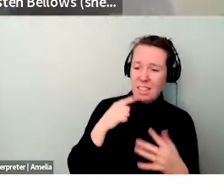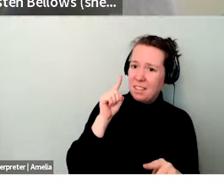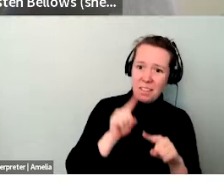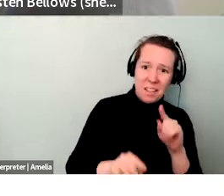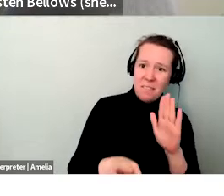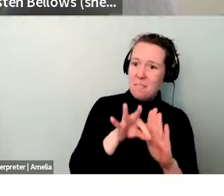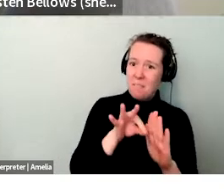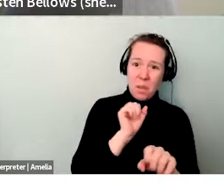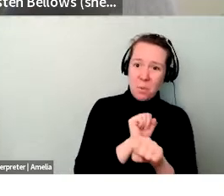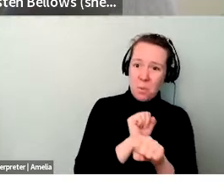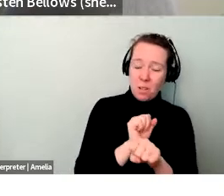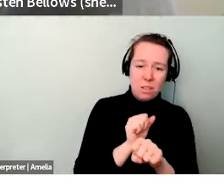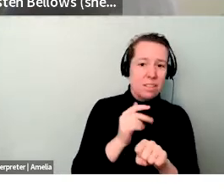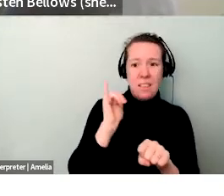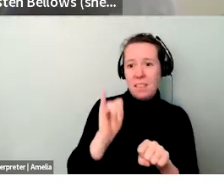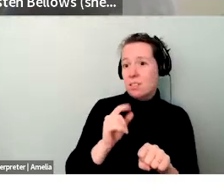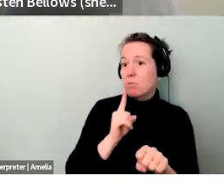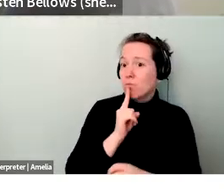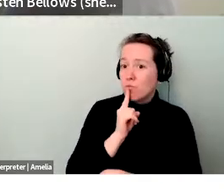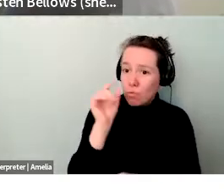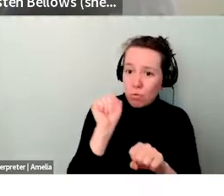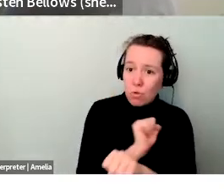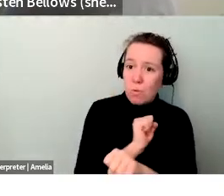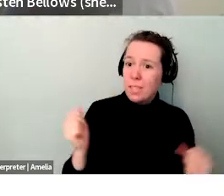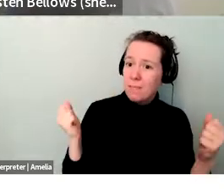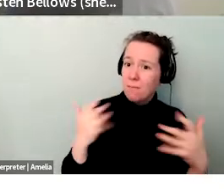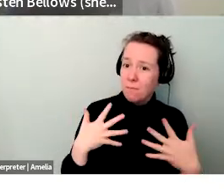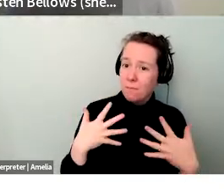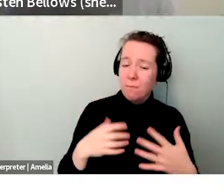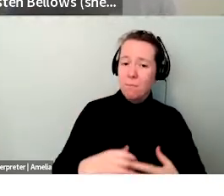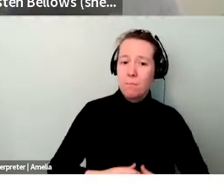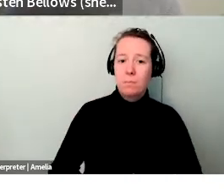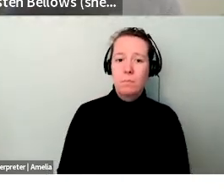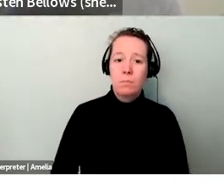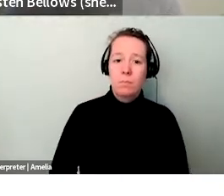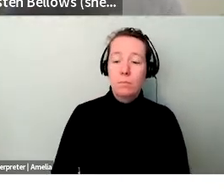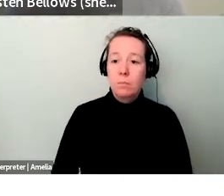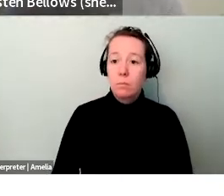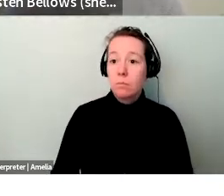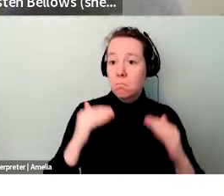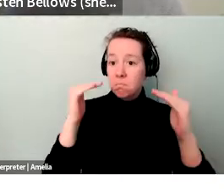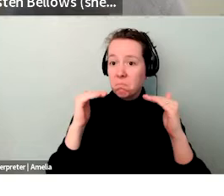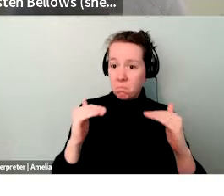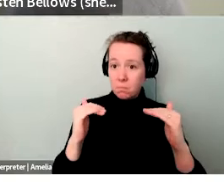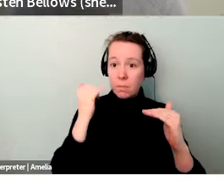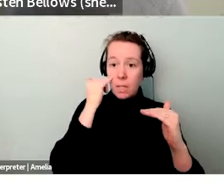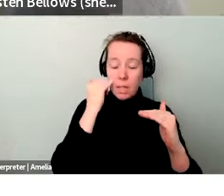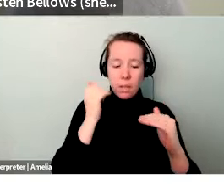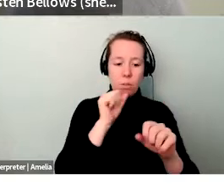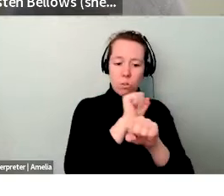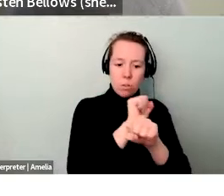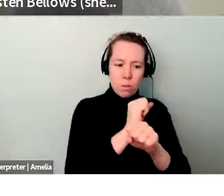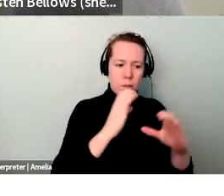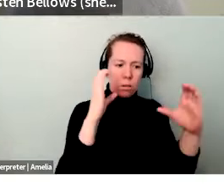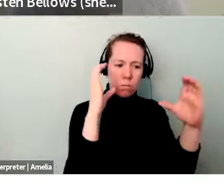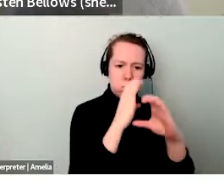the fear is very, very real. And then job searching is an emotionally draining process. And then we also